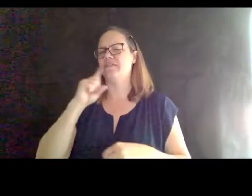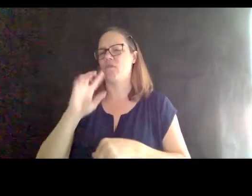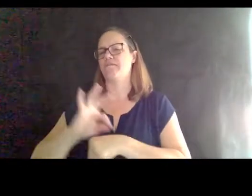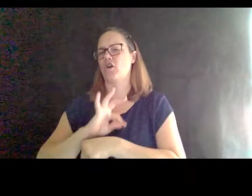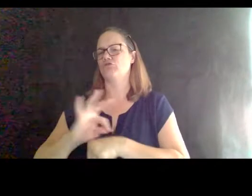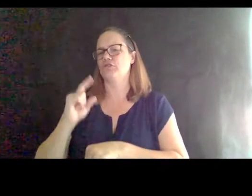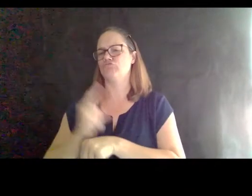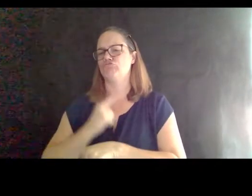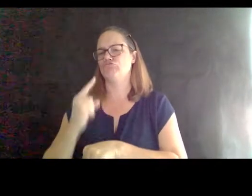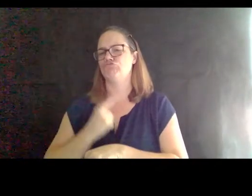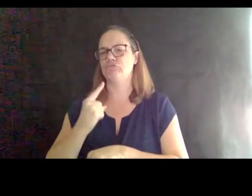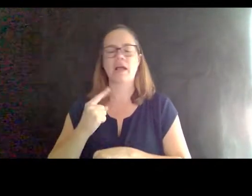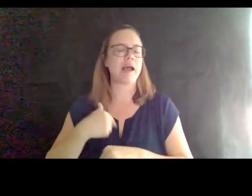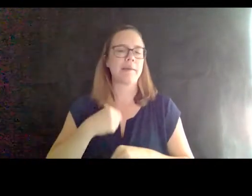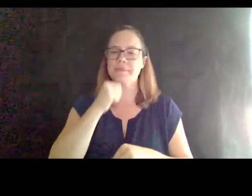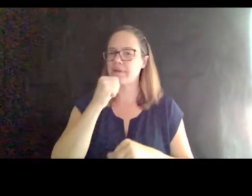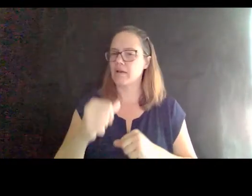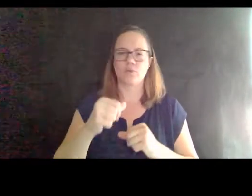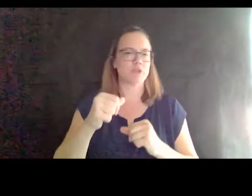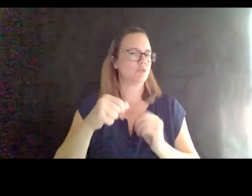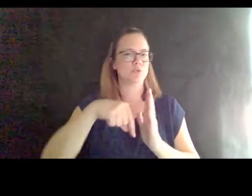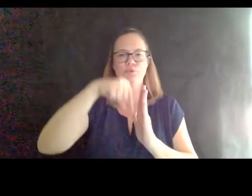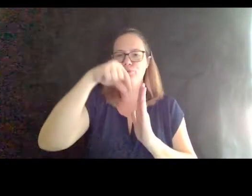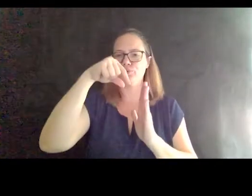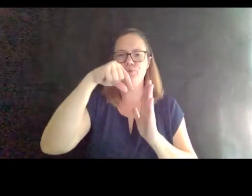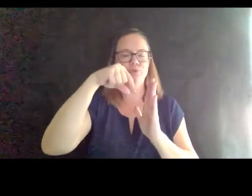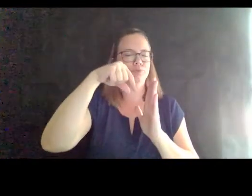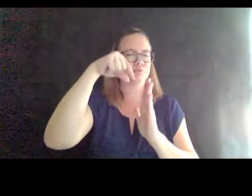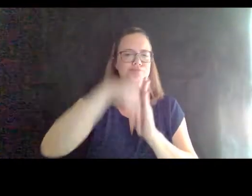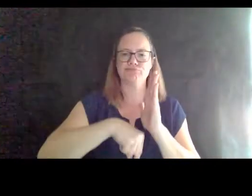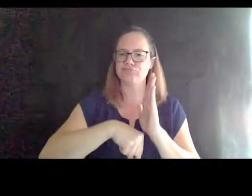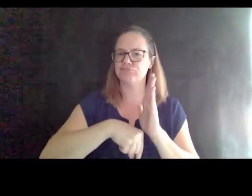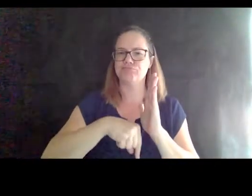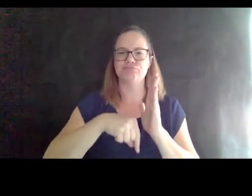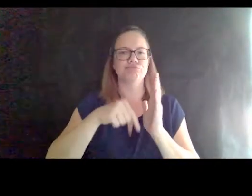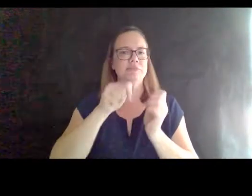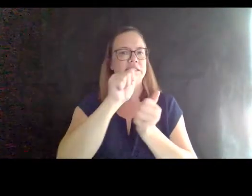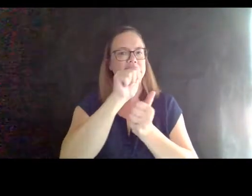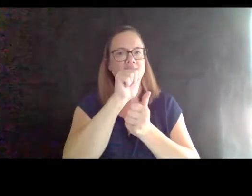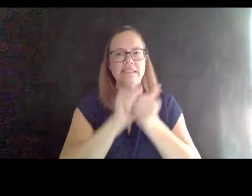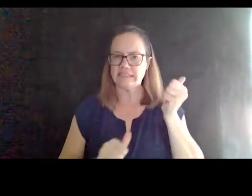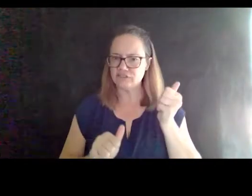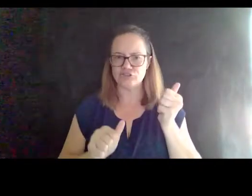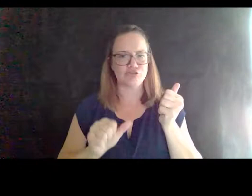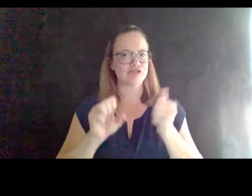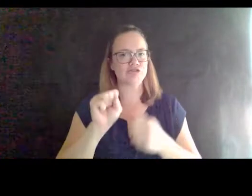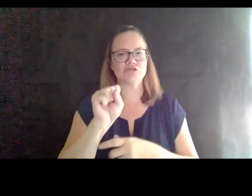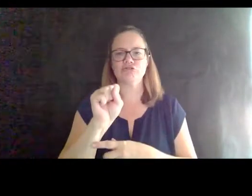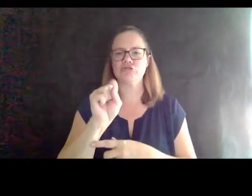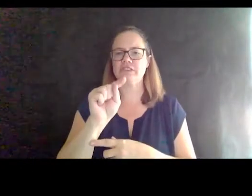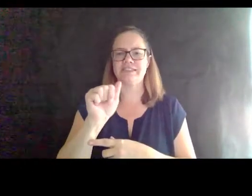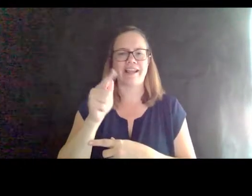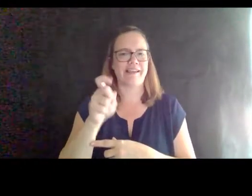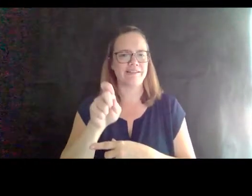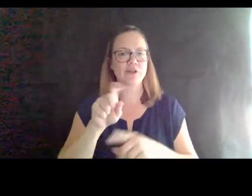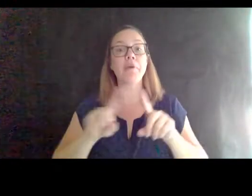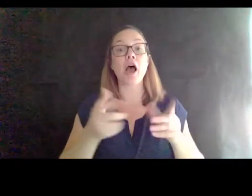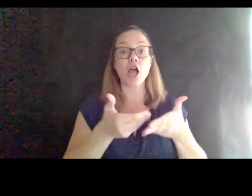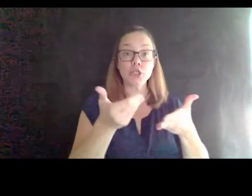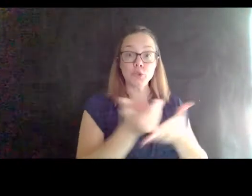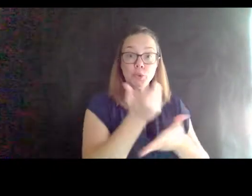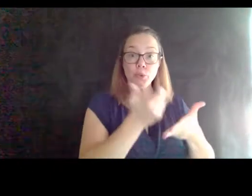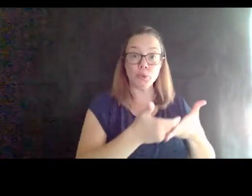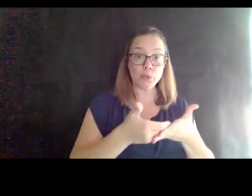And I'm not going to go through every single stage, but you can just see that a